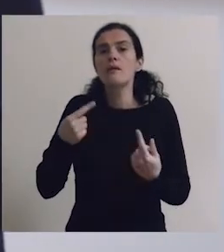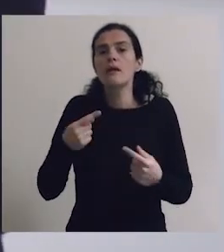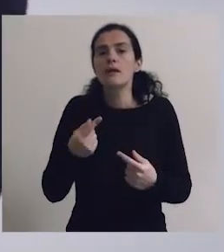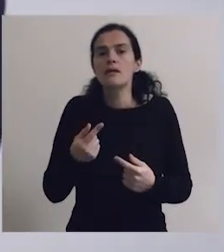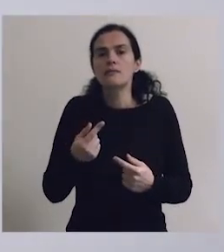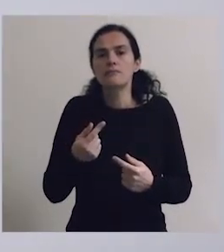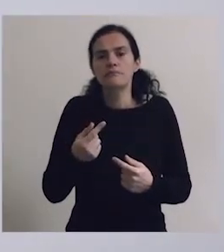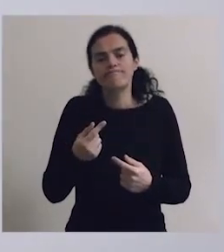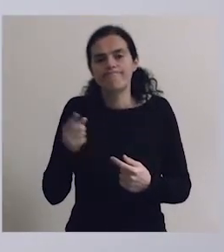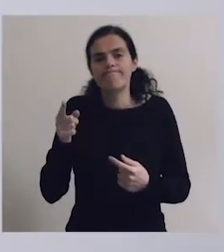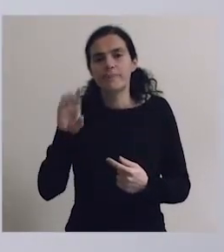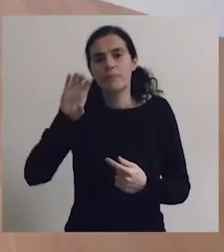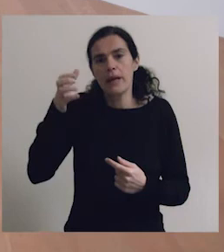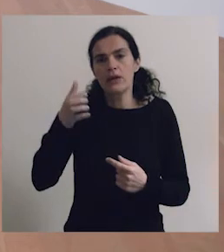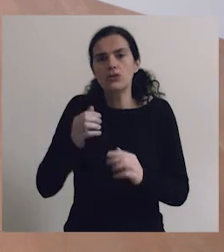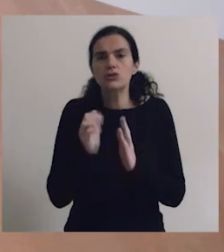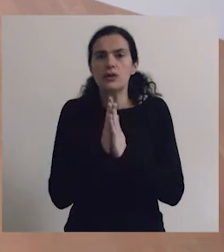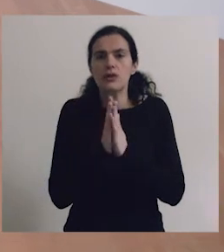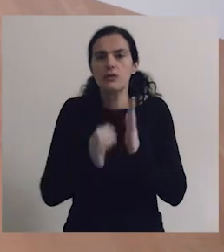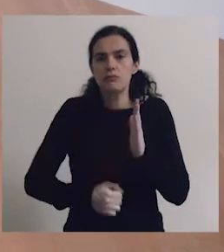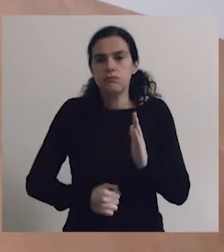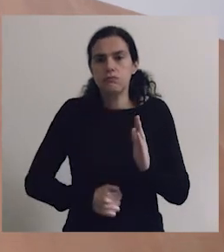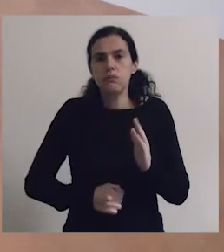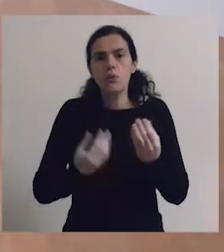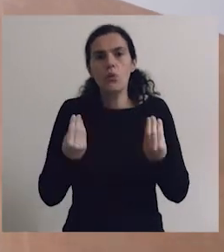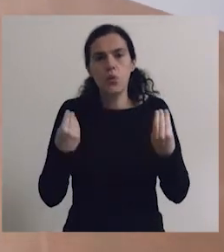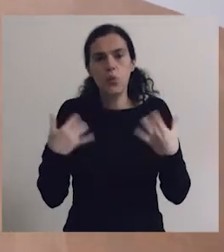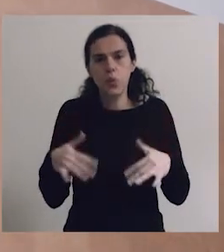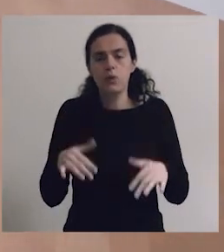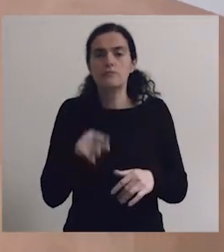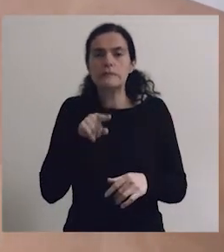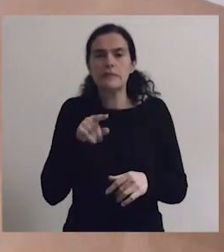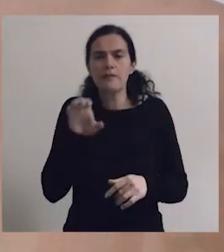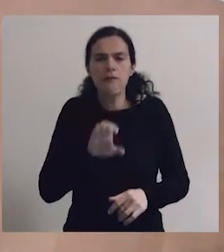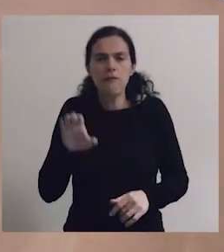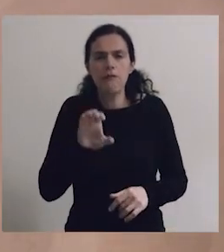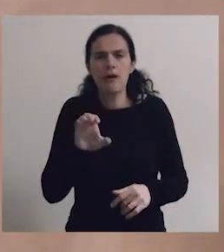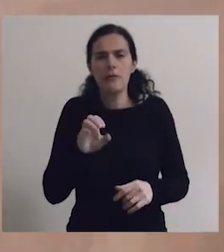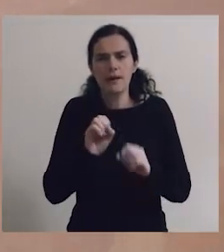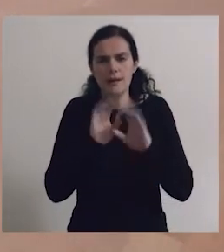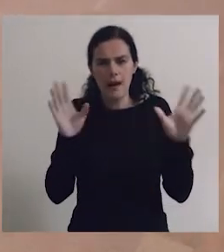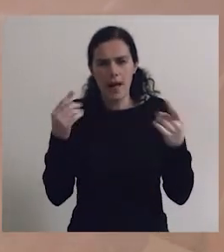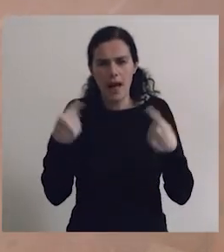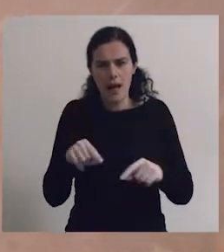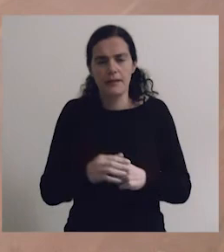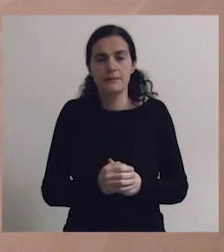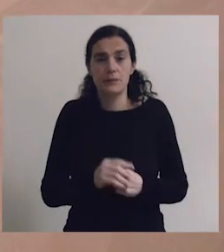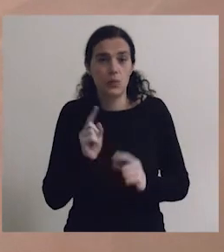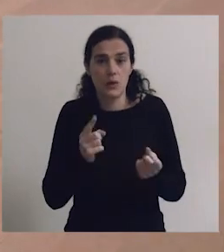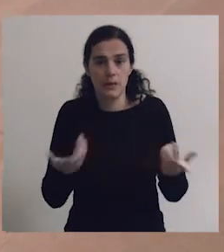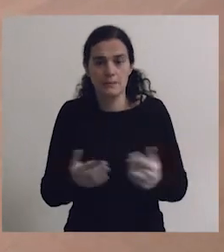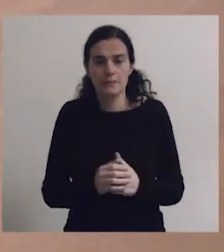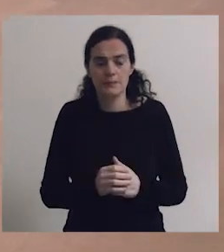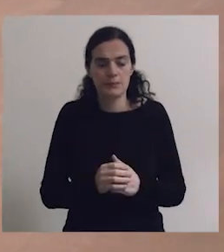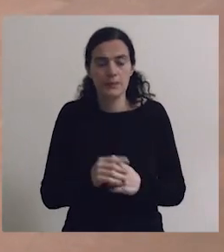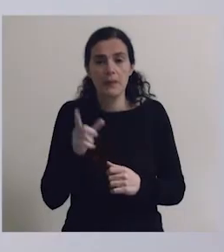Poland is a very Christian Catholic country, and the shape here is actually very clear